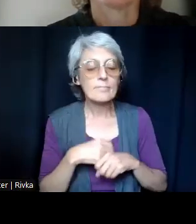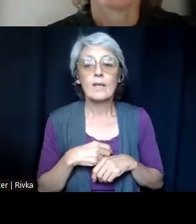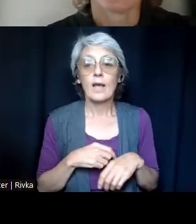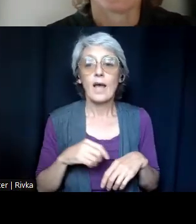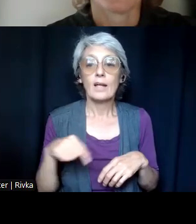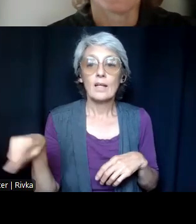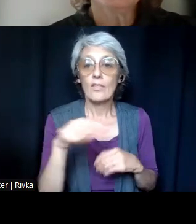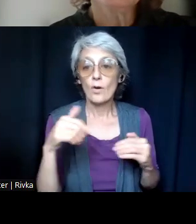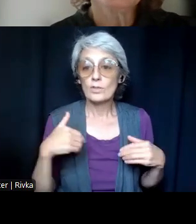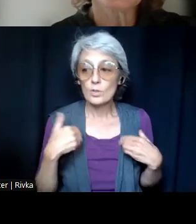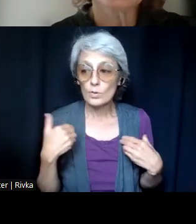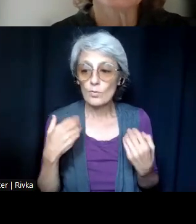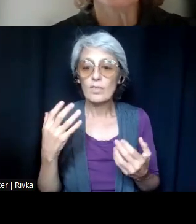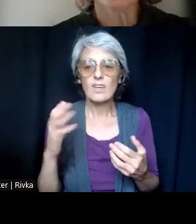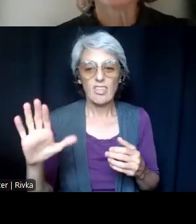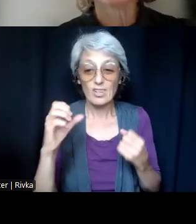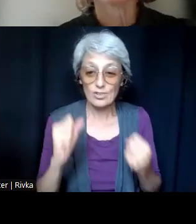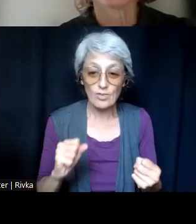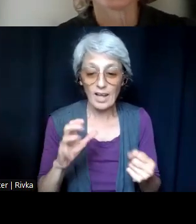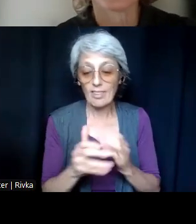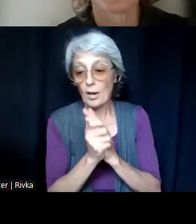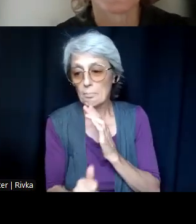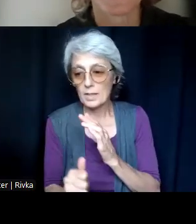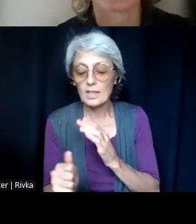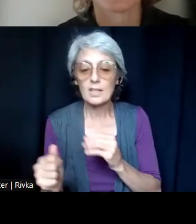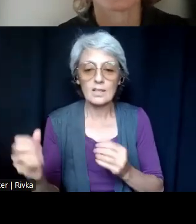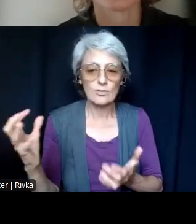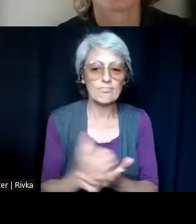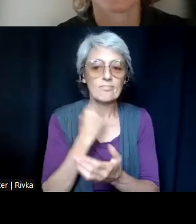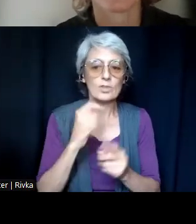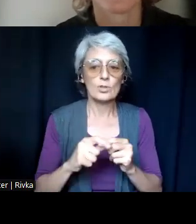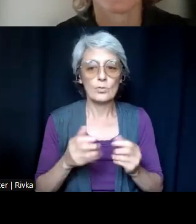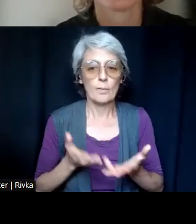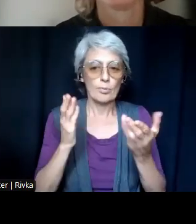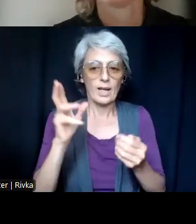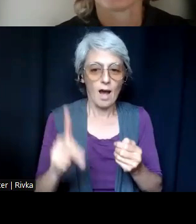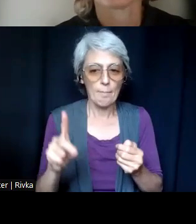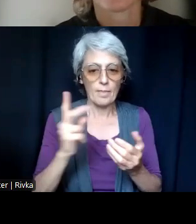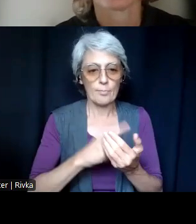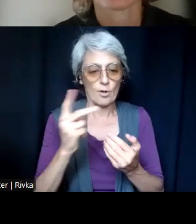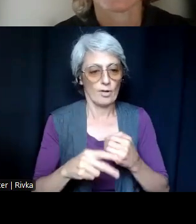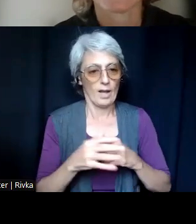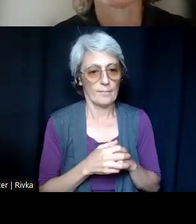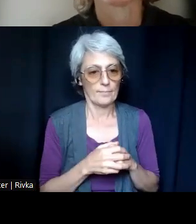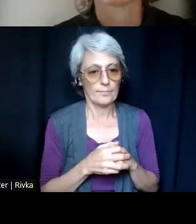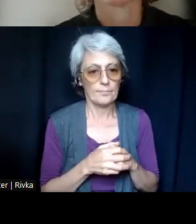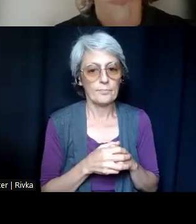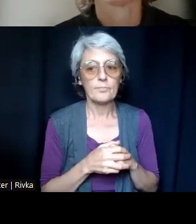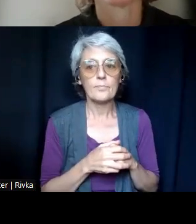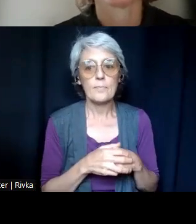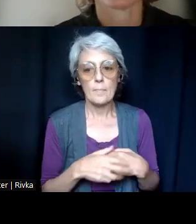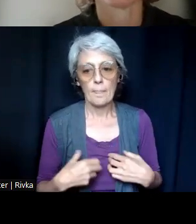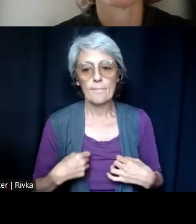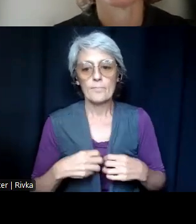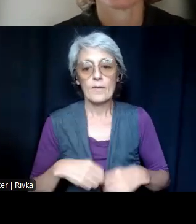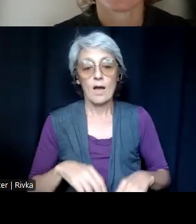and bring up the program. And then another big undertaking was implementing our child and adolescent needs and